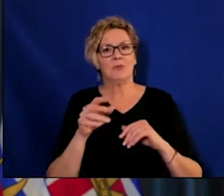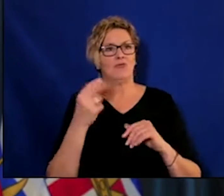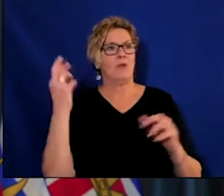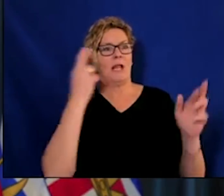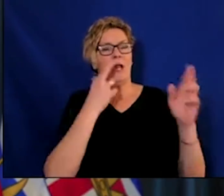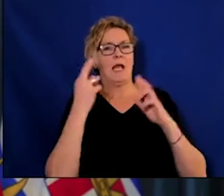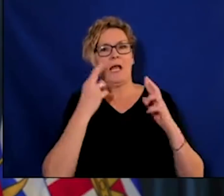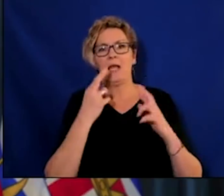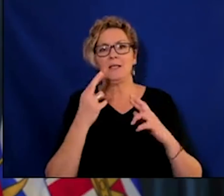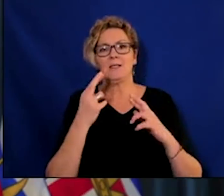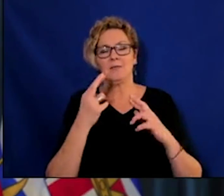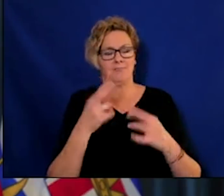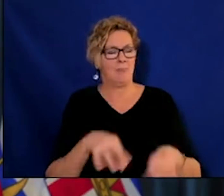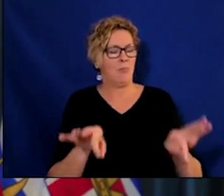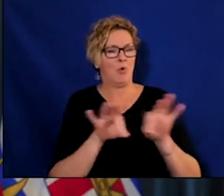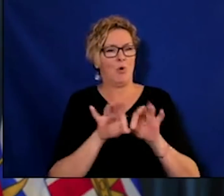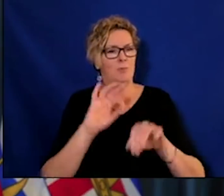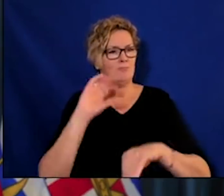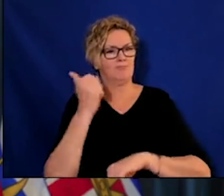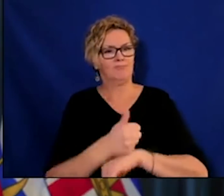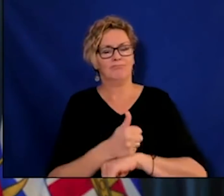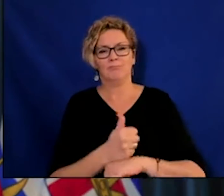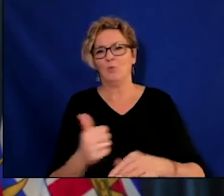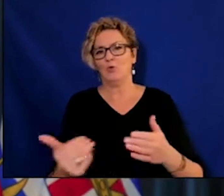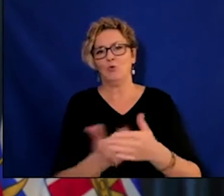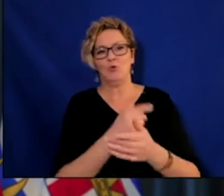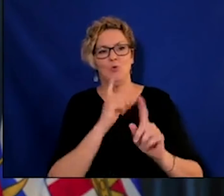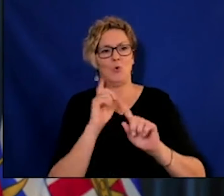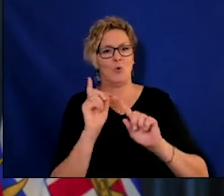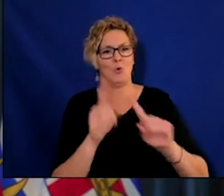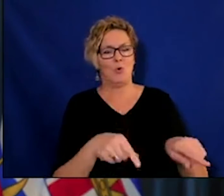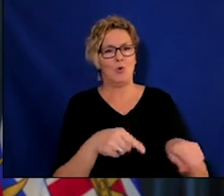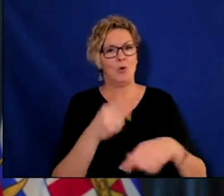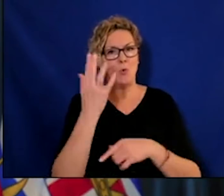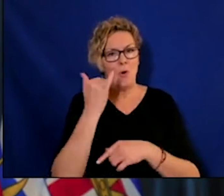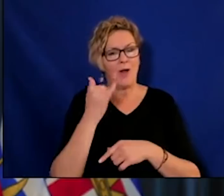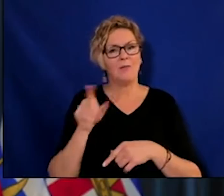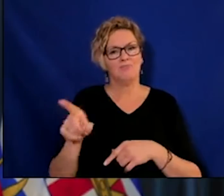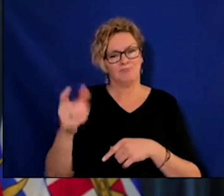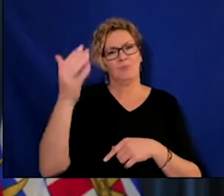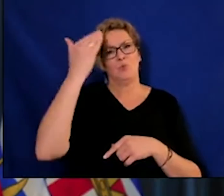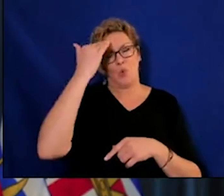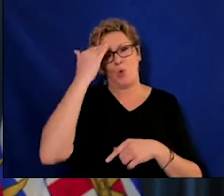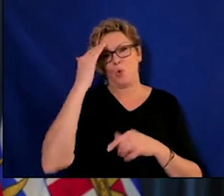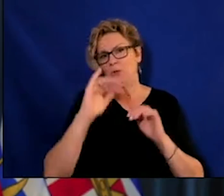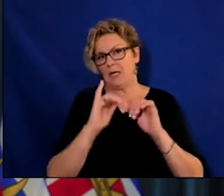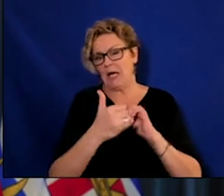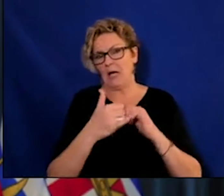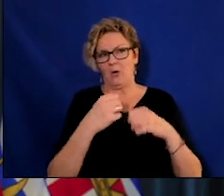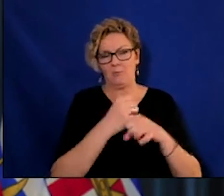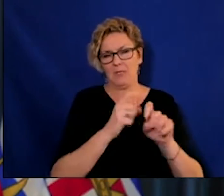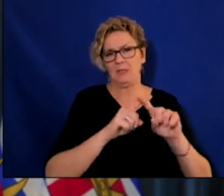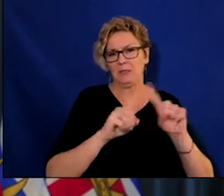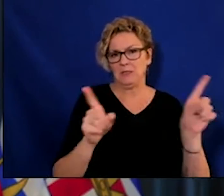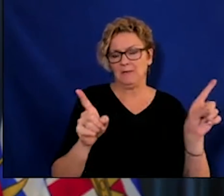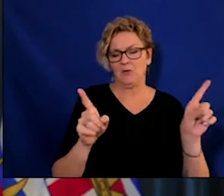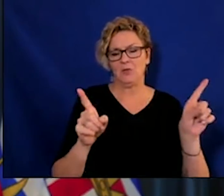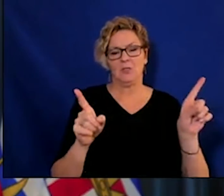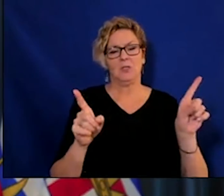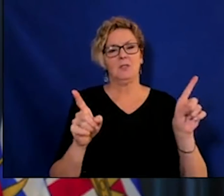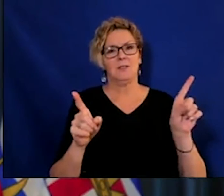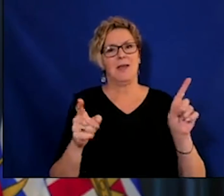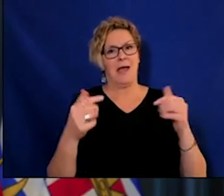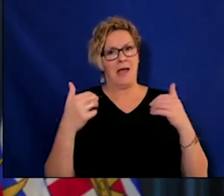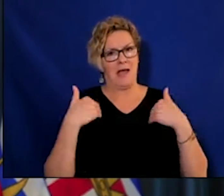immediate impact on our health, our safety, and our future. And you can see this week how clearly that is. We certainly wouldn't have asked to make